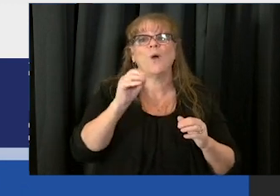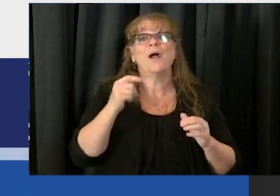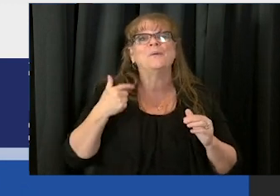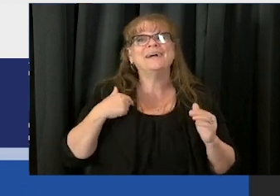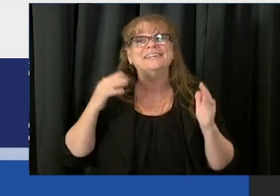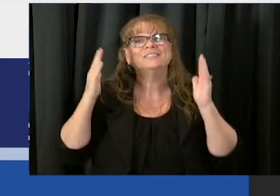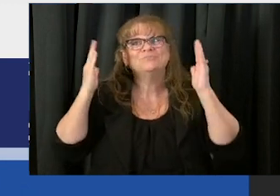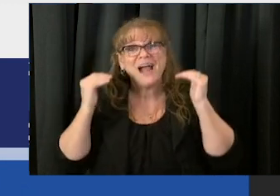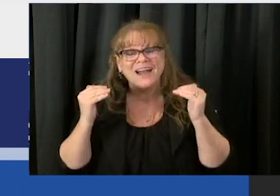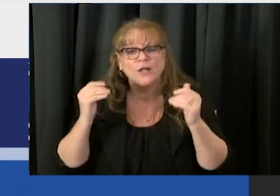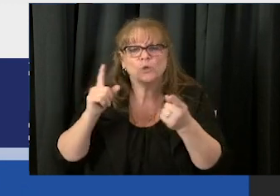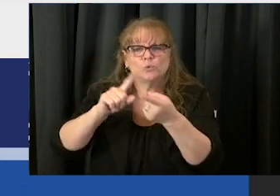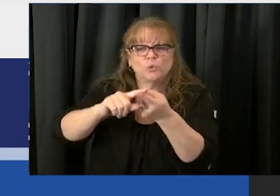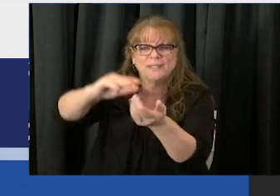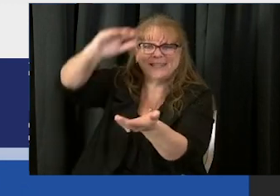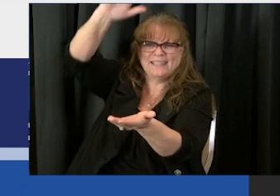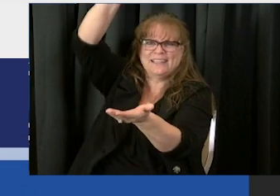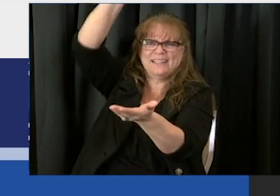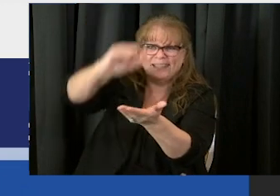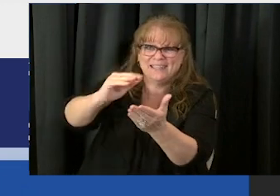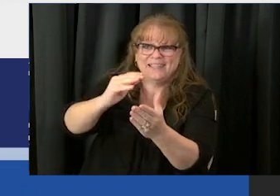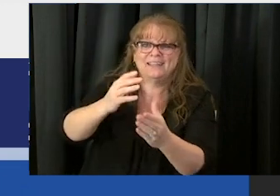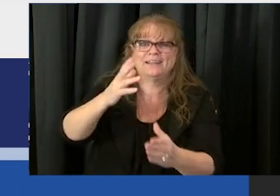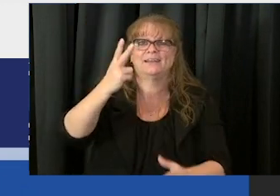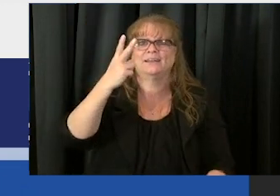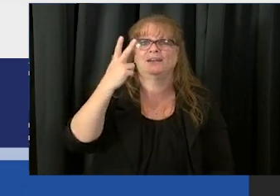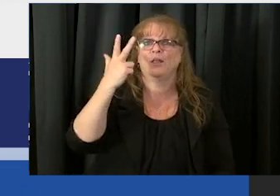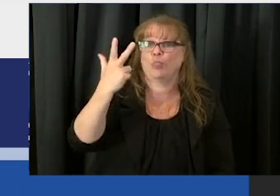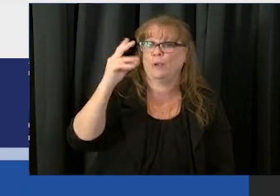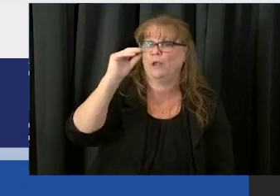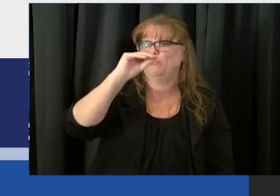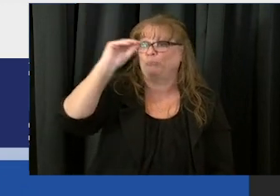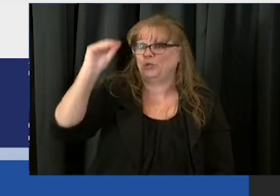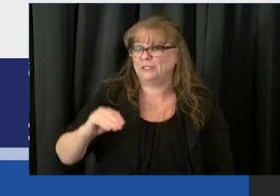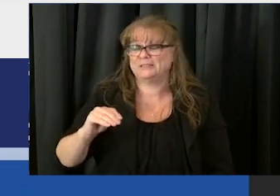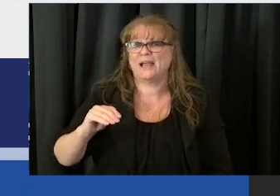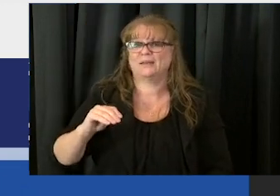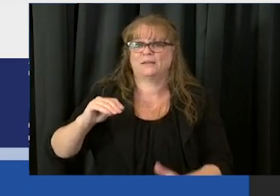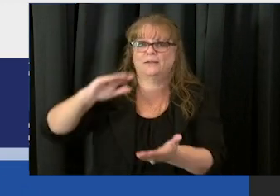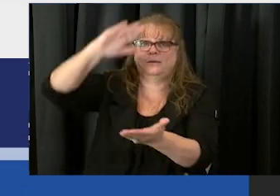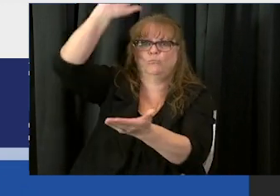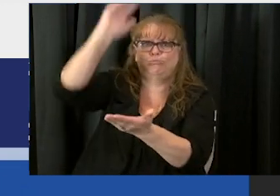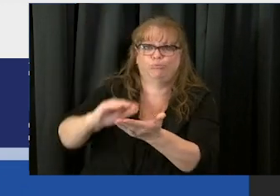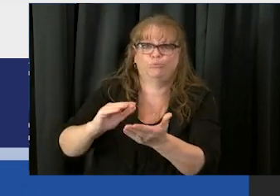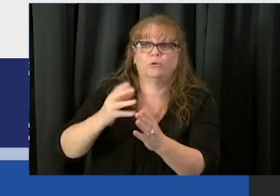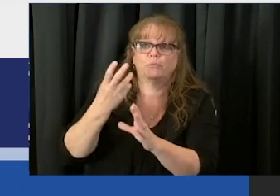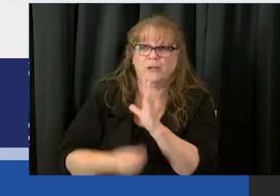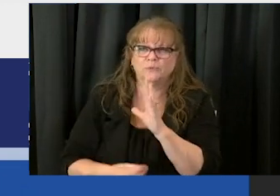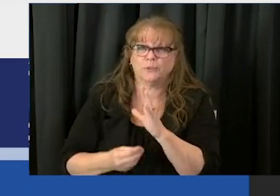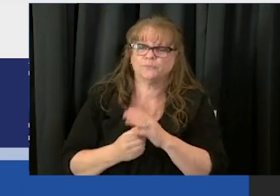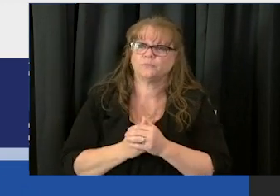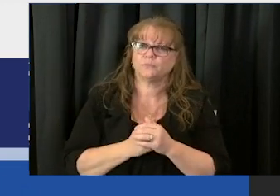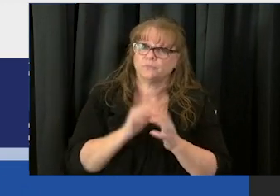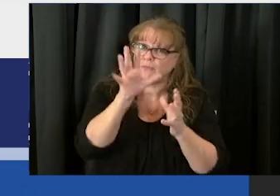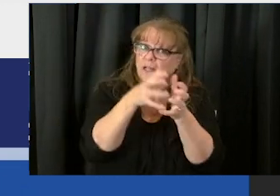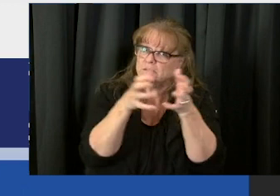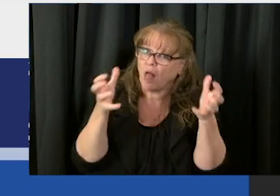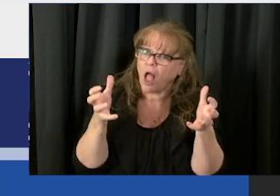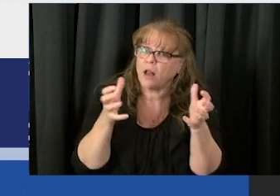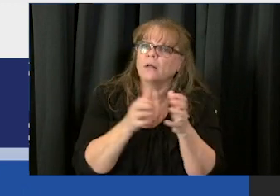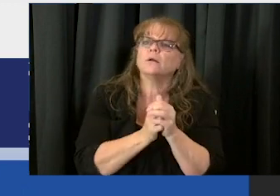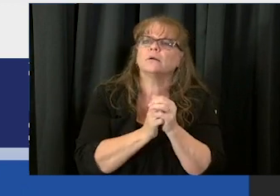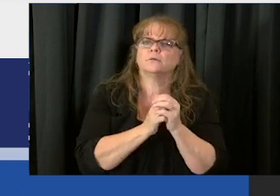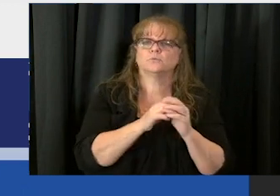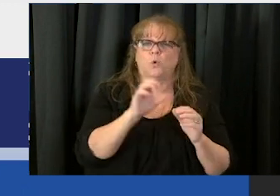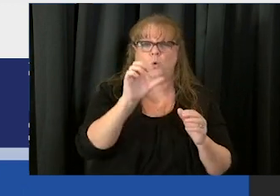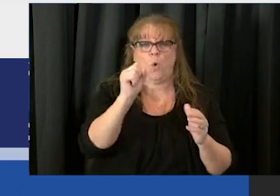Our hospitalization rate by 1/3 or more once we successfully protect Coloradans aged 70